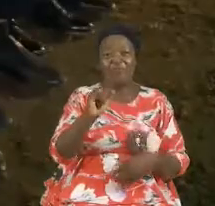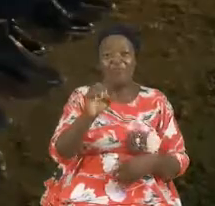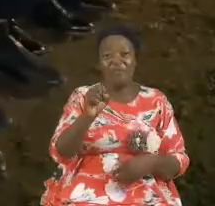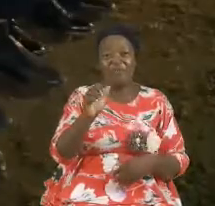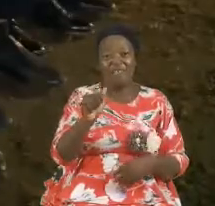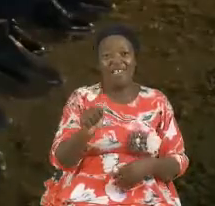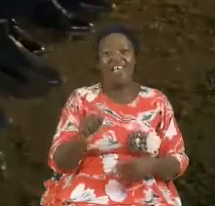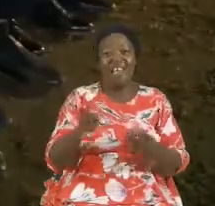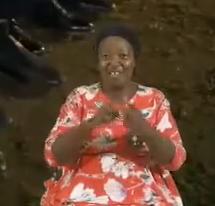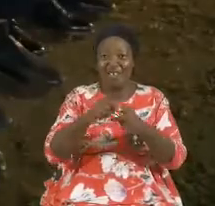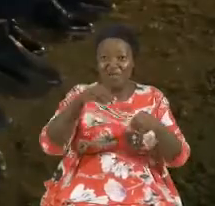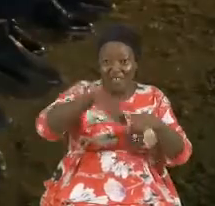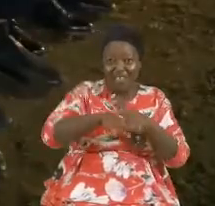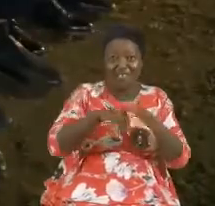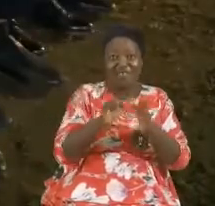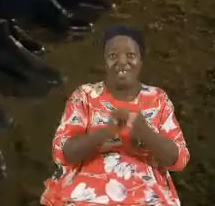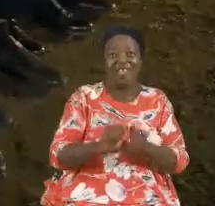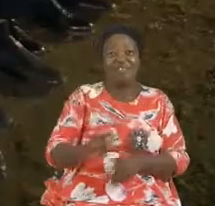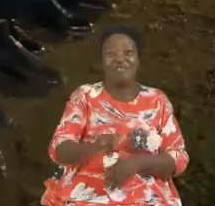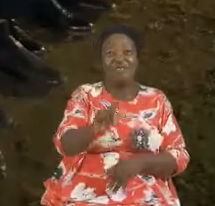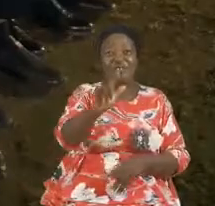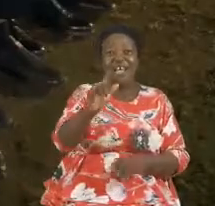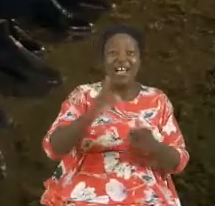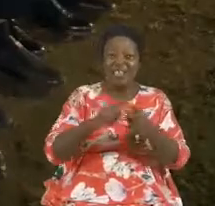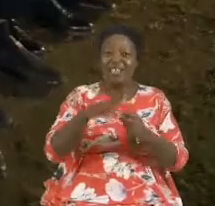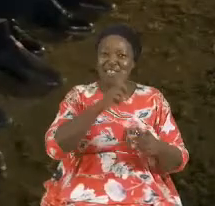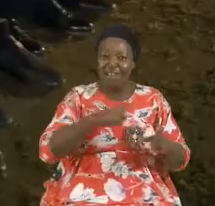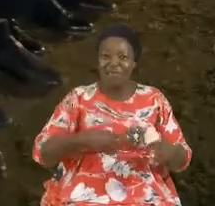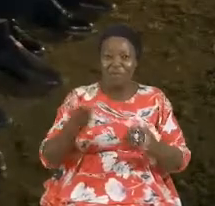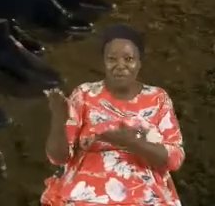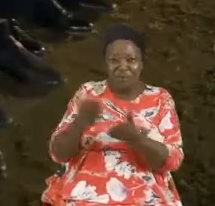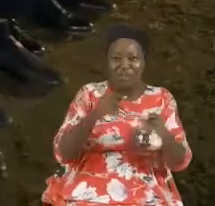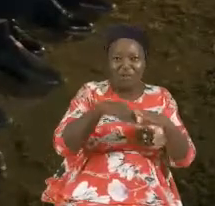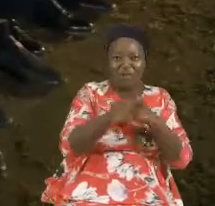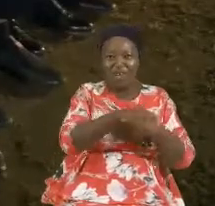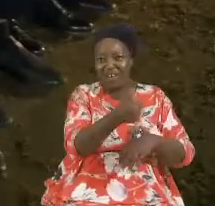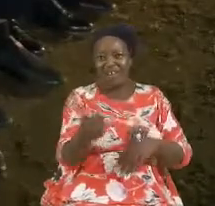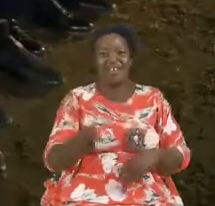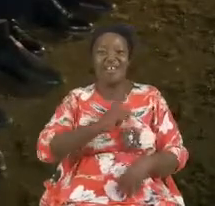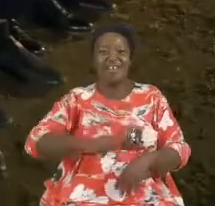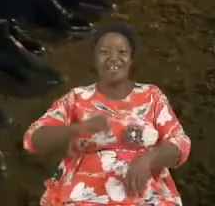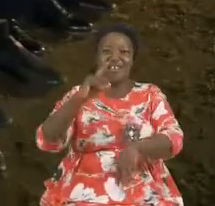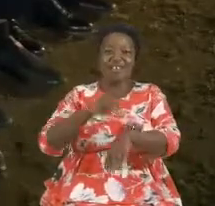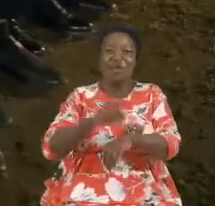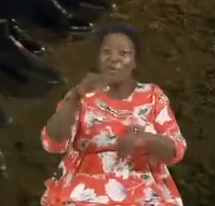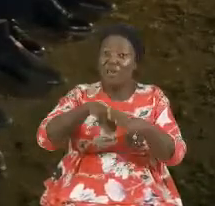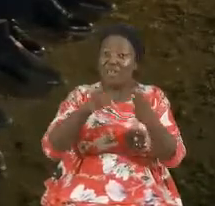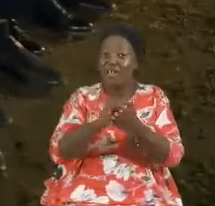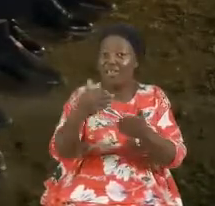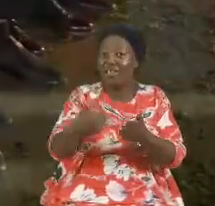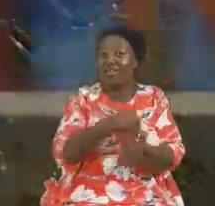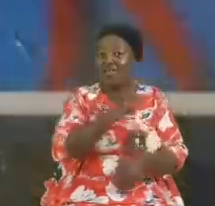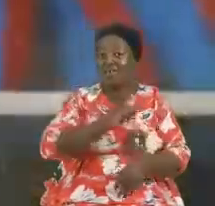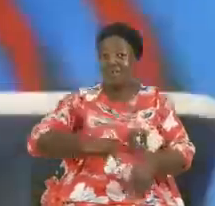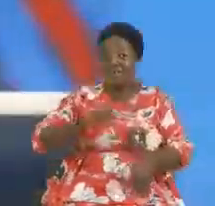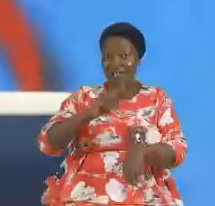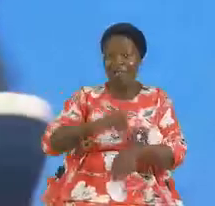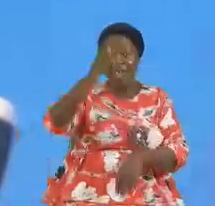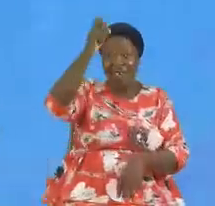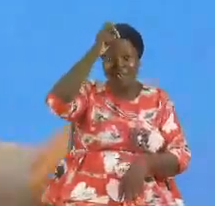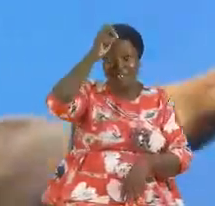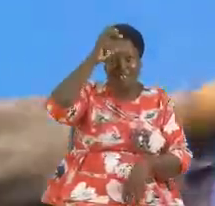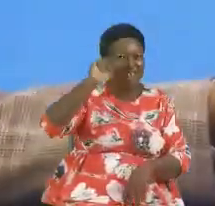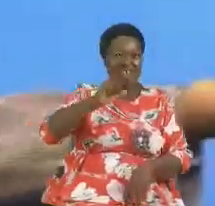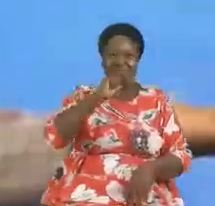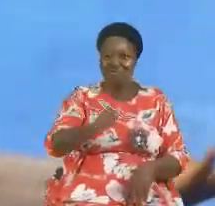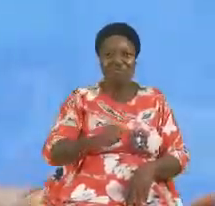you got visa, you enter into that aeroplane, and the Lord brings you to another kingdom.